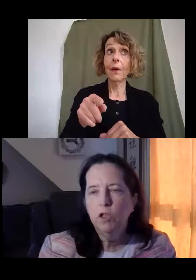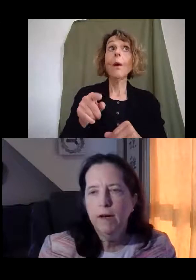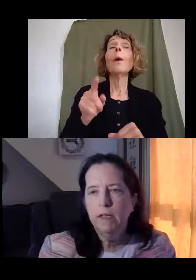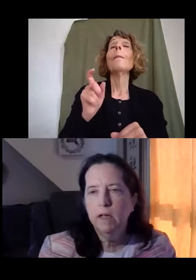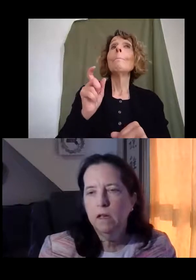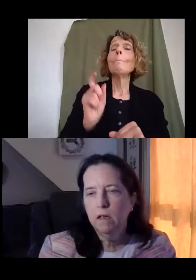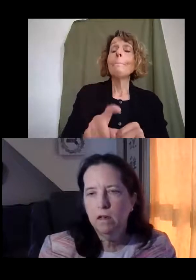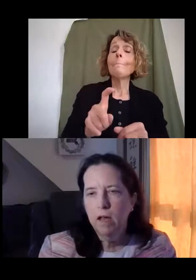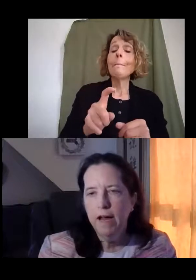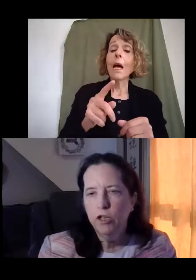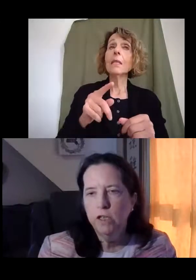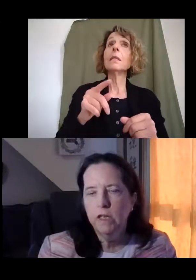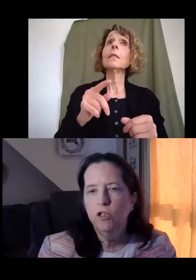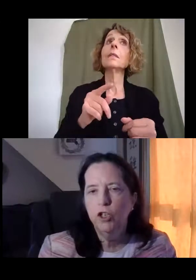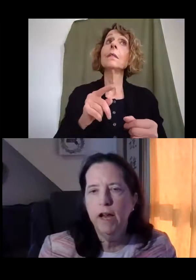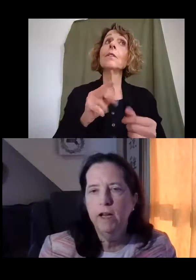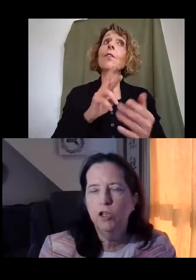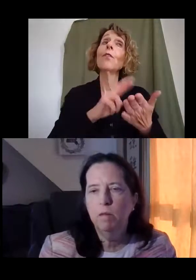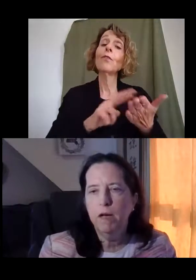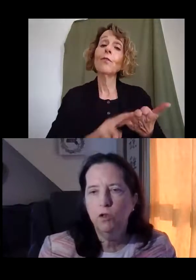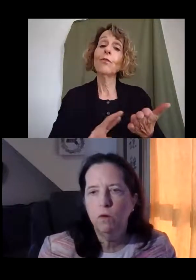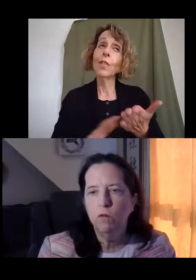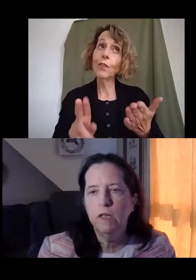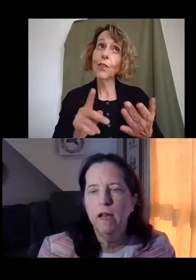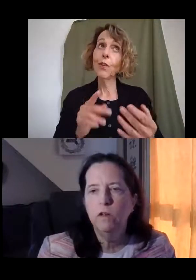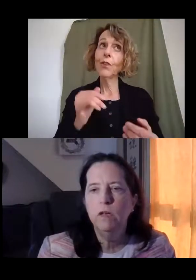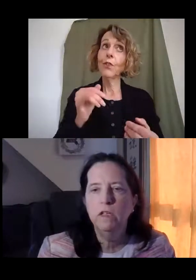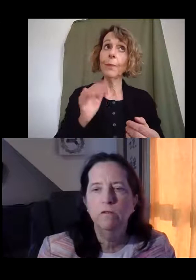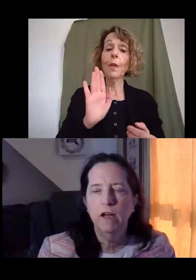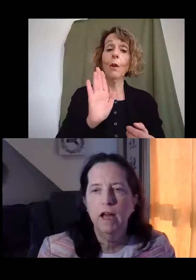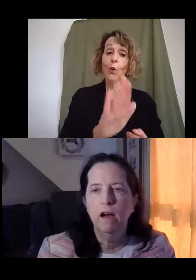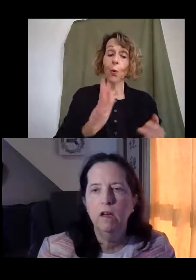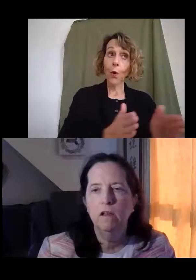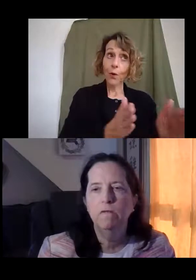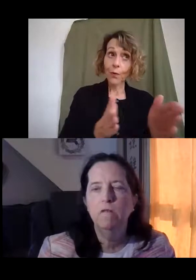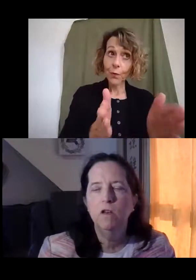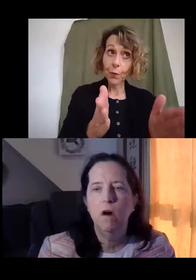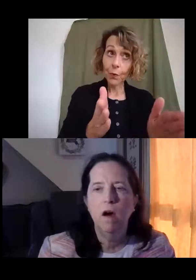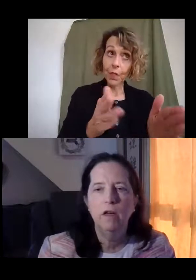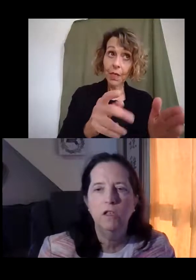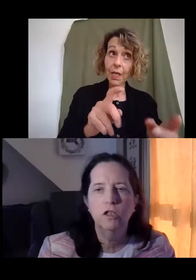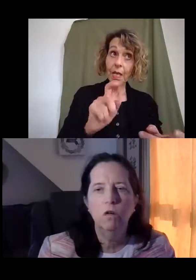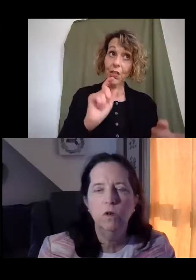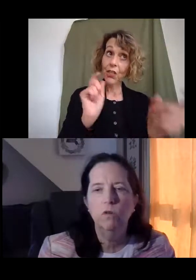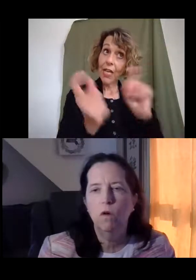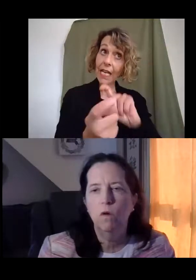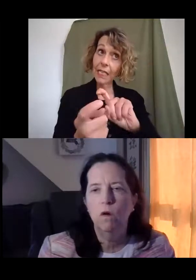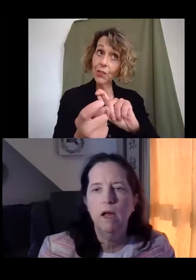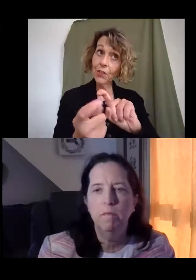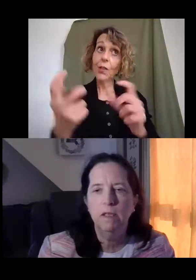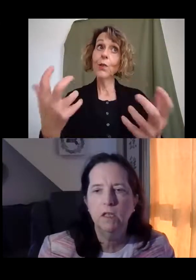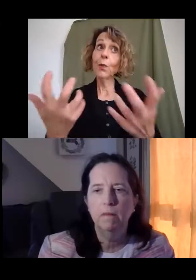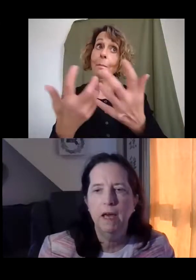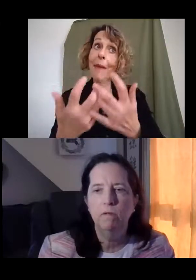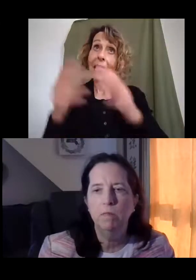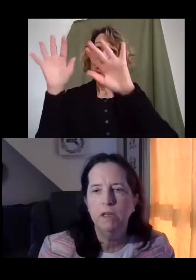Some transit agencies change their bus routes, and you need to find out if you are on a snow route or a